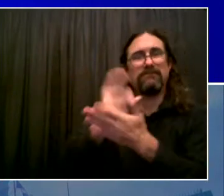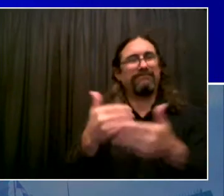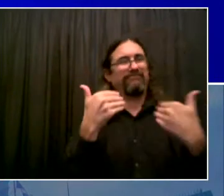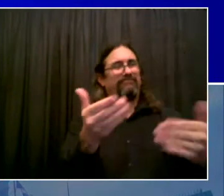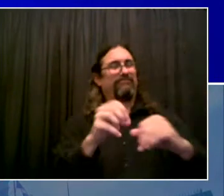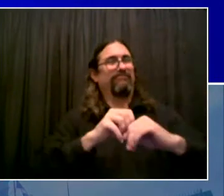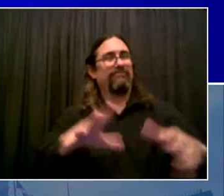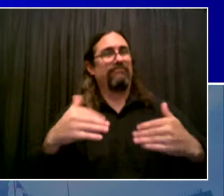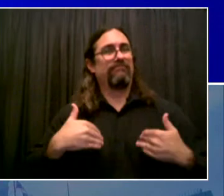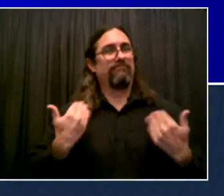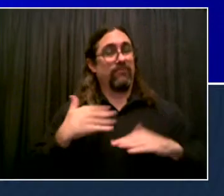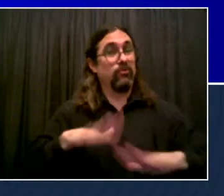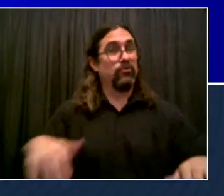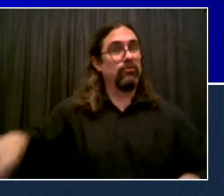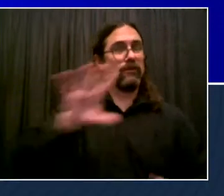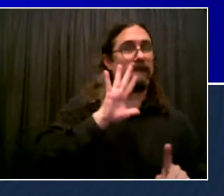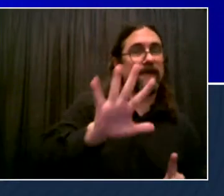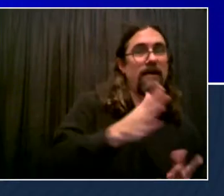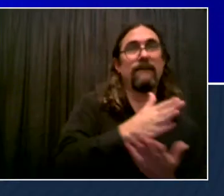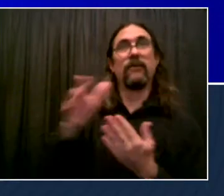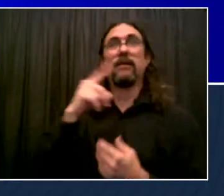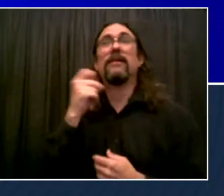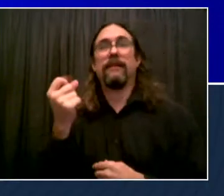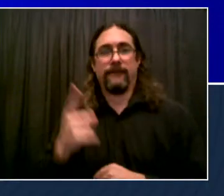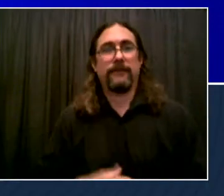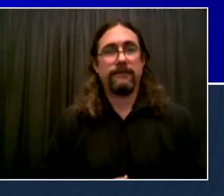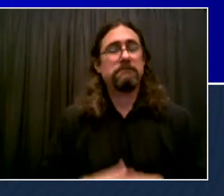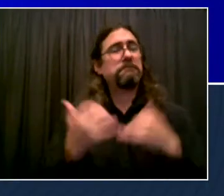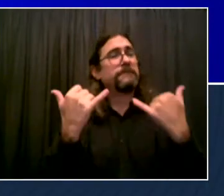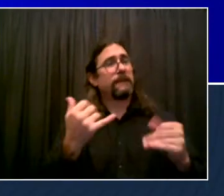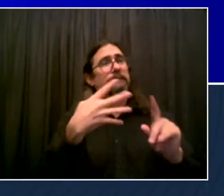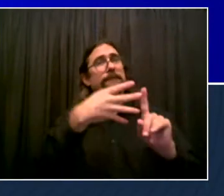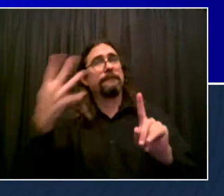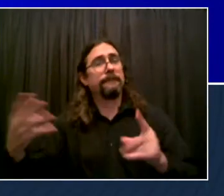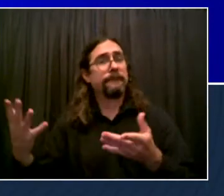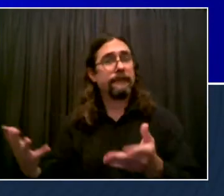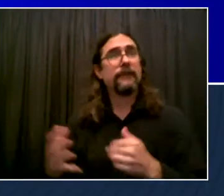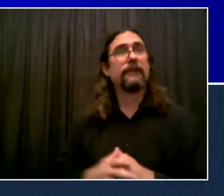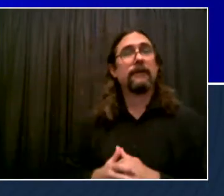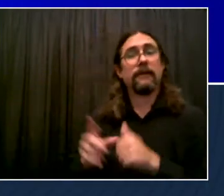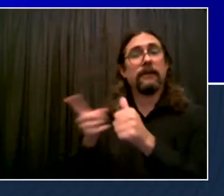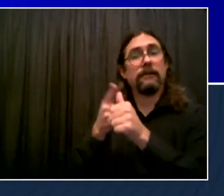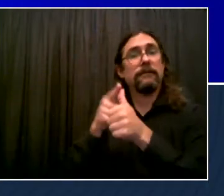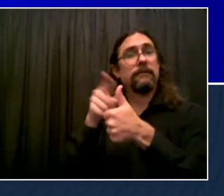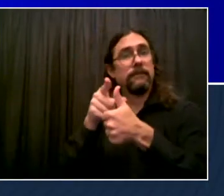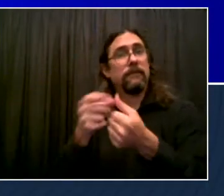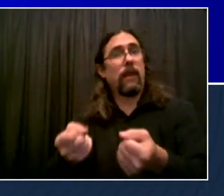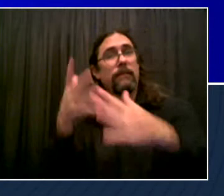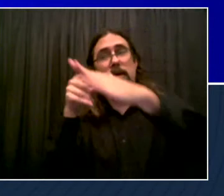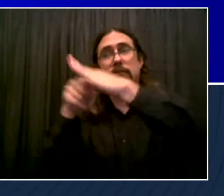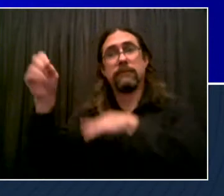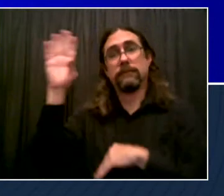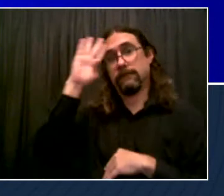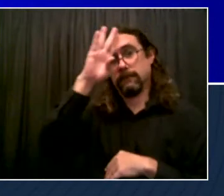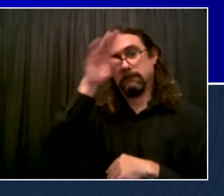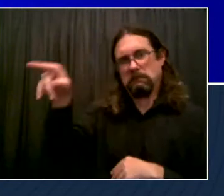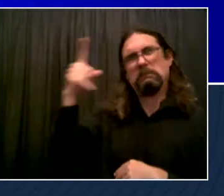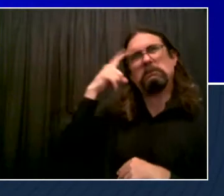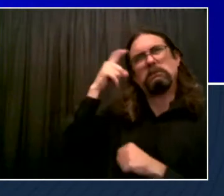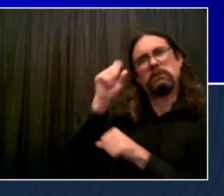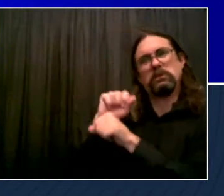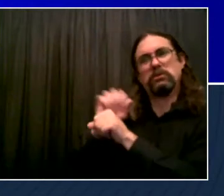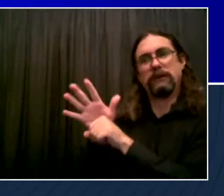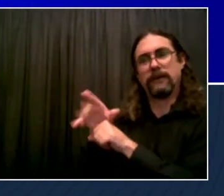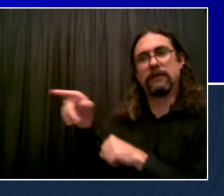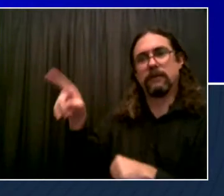that's the doses. Number two, daily number of people admitted to New York City hospitals for suspected COVID-19. Today's report, 133 patients. Confirmed